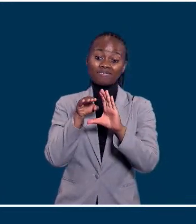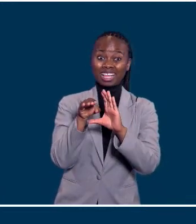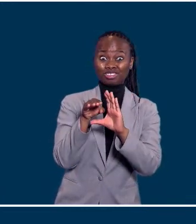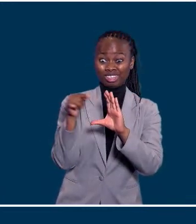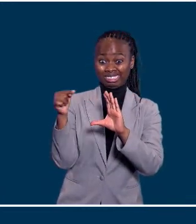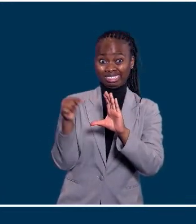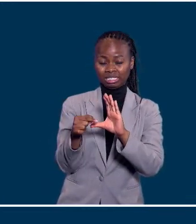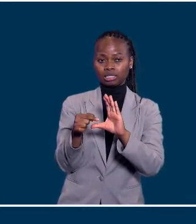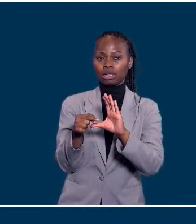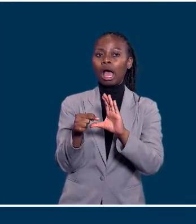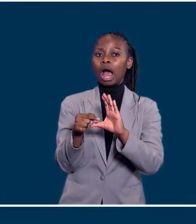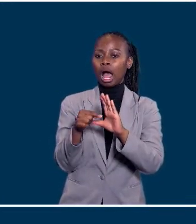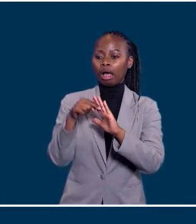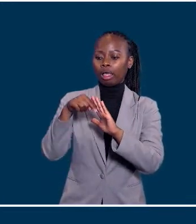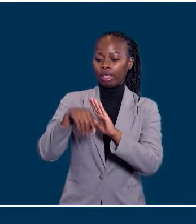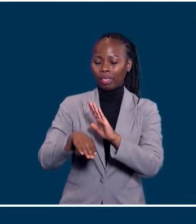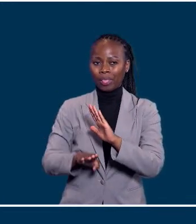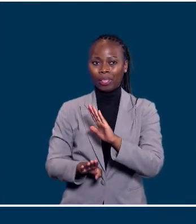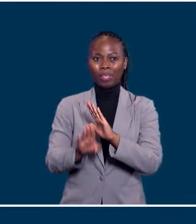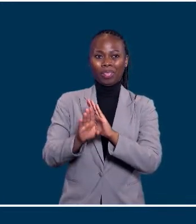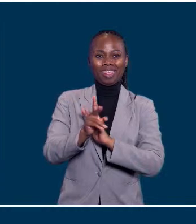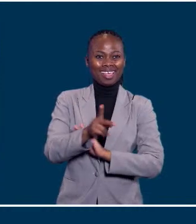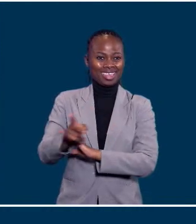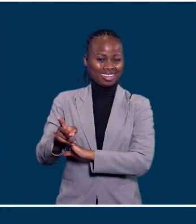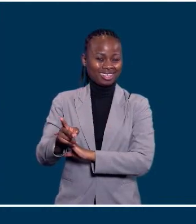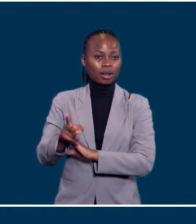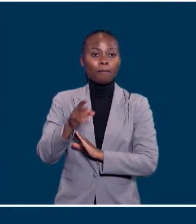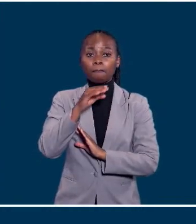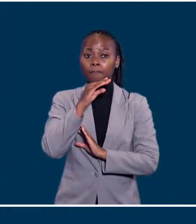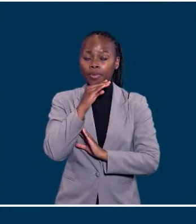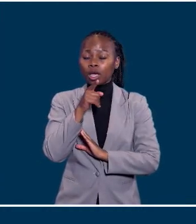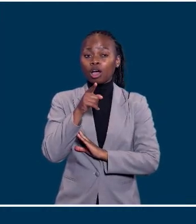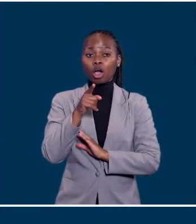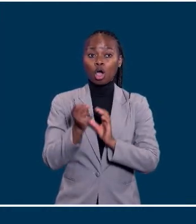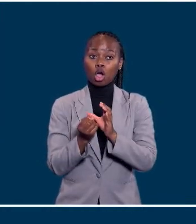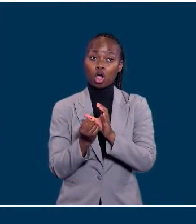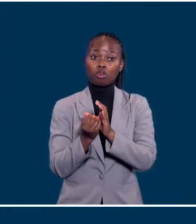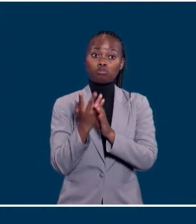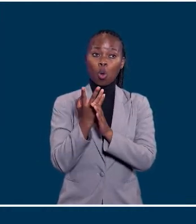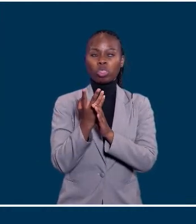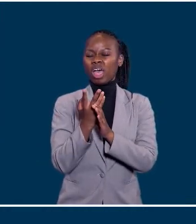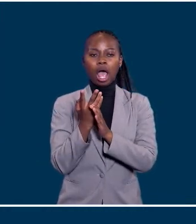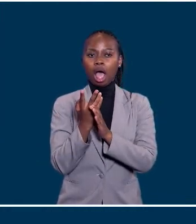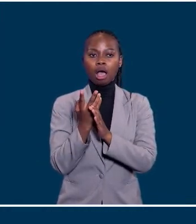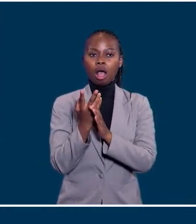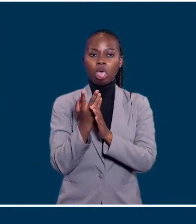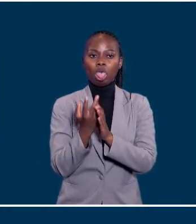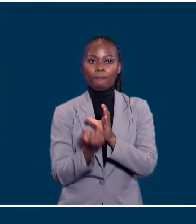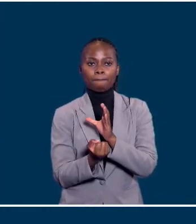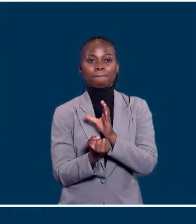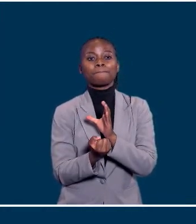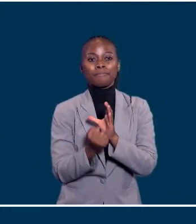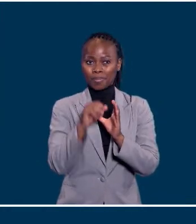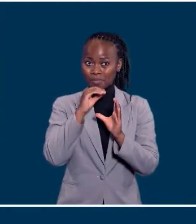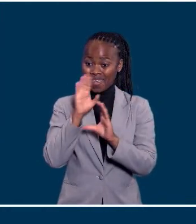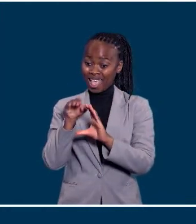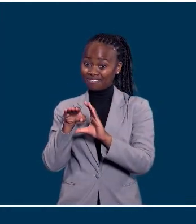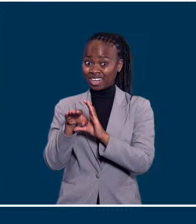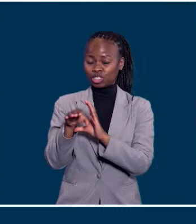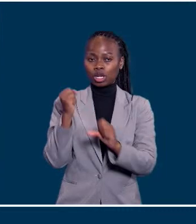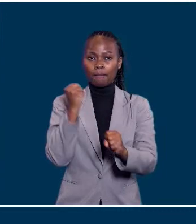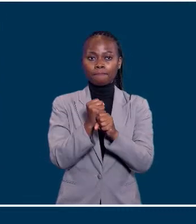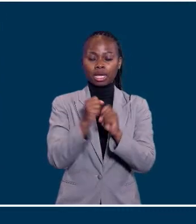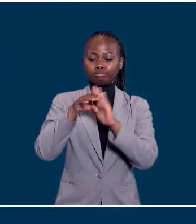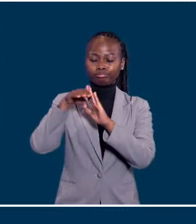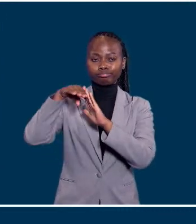itself later on. So this is very much driven by growth effects pulling down on inflation. And then the green is